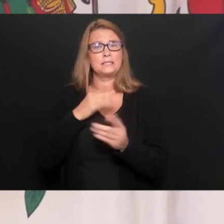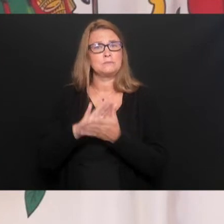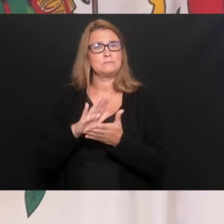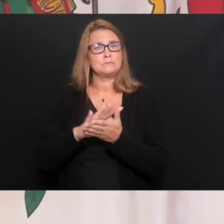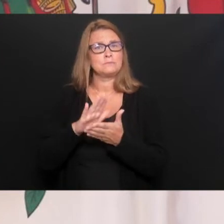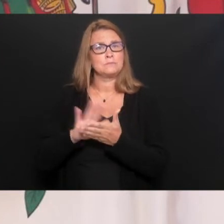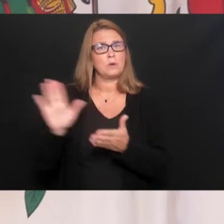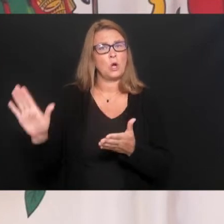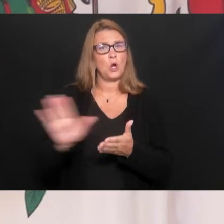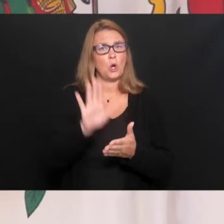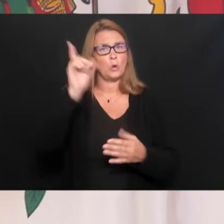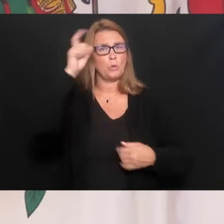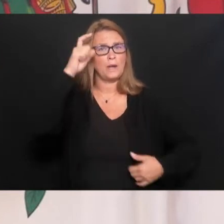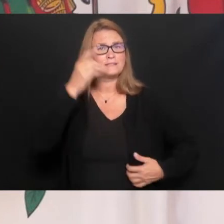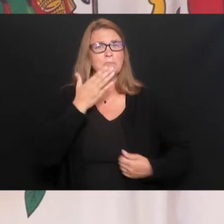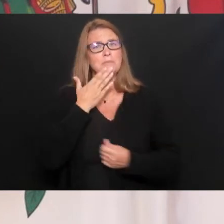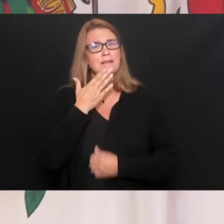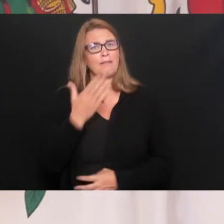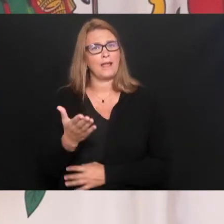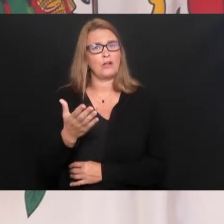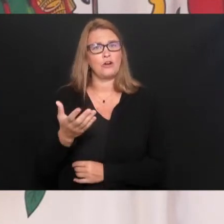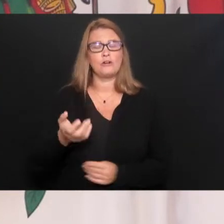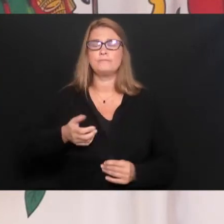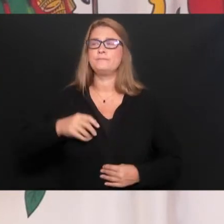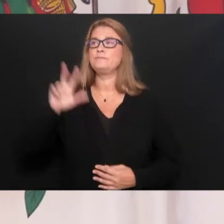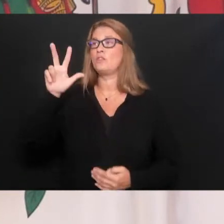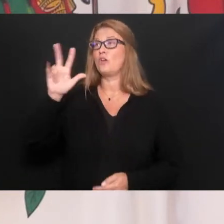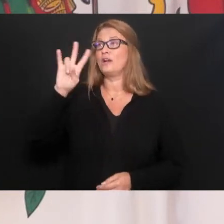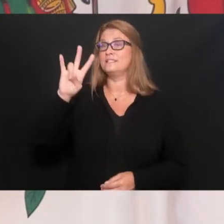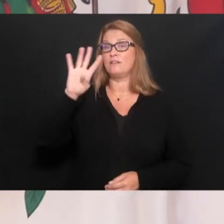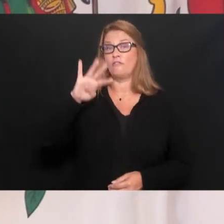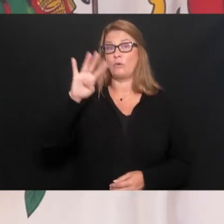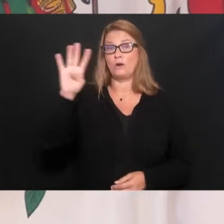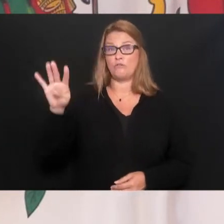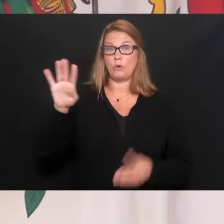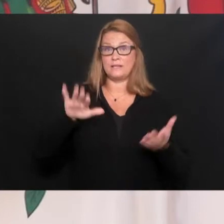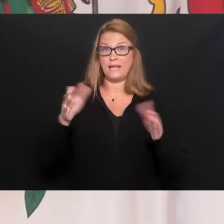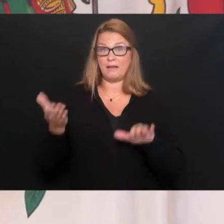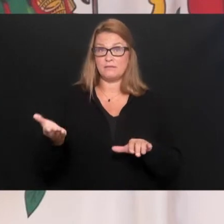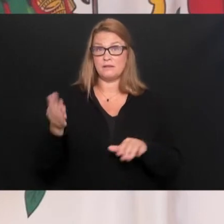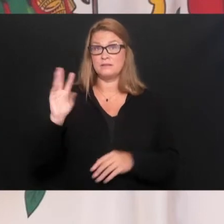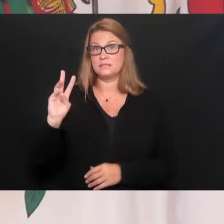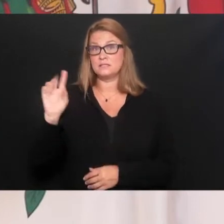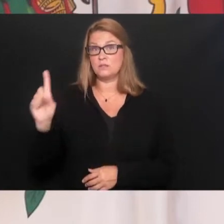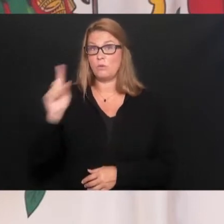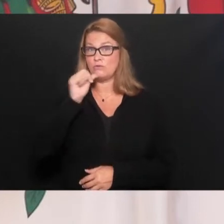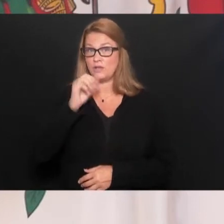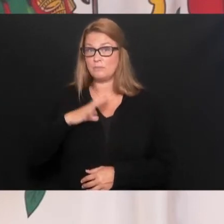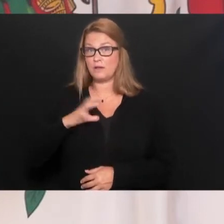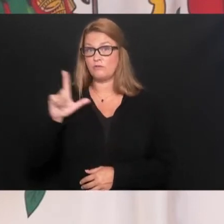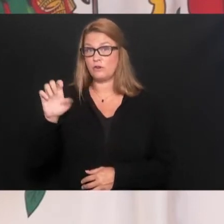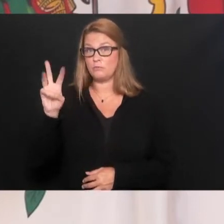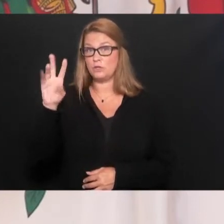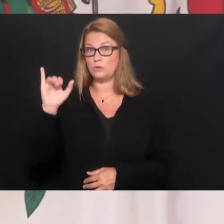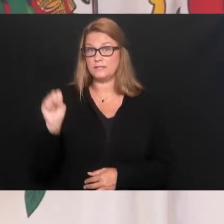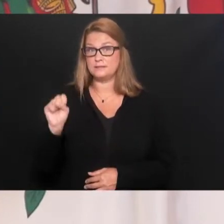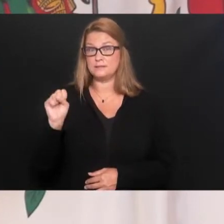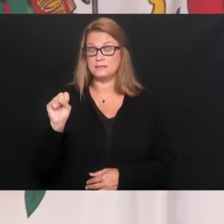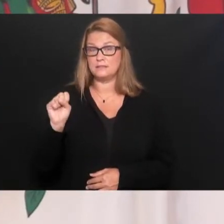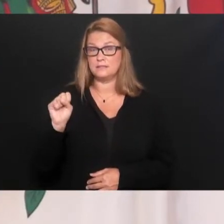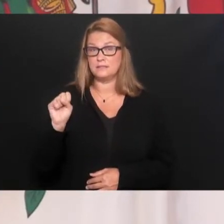we thank her. The 3,744th death, a 61-year-old female from Lewis County.